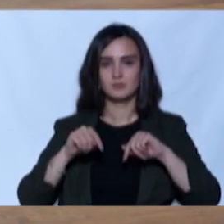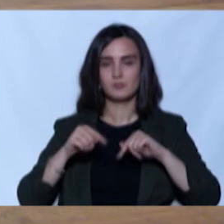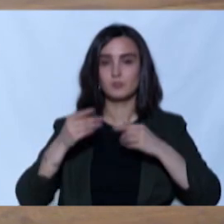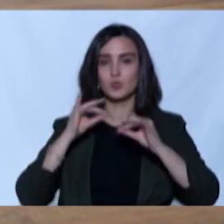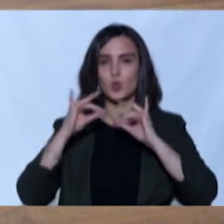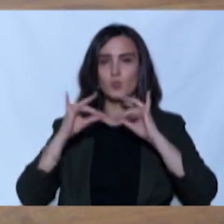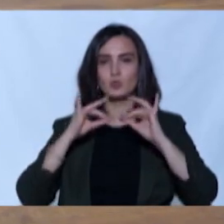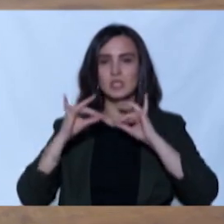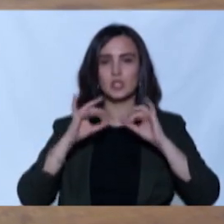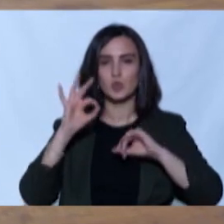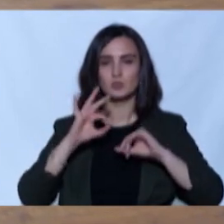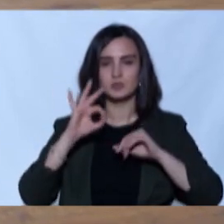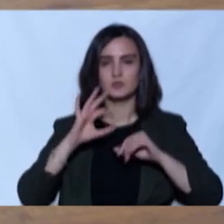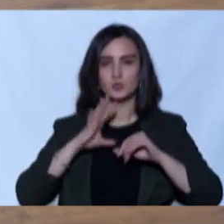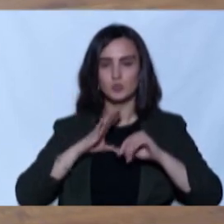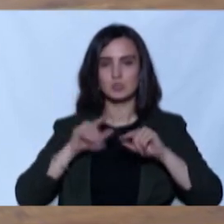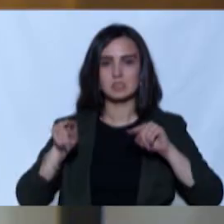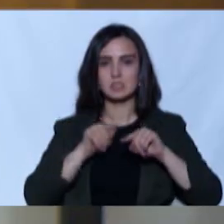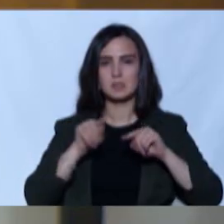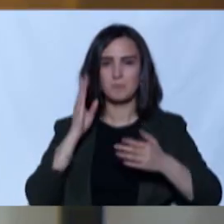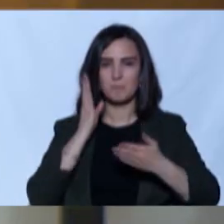communication devices, that was a direct